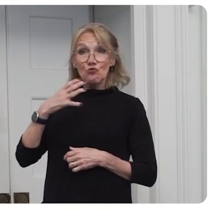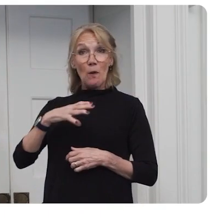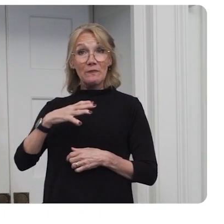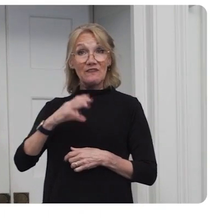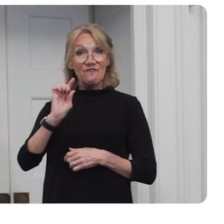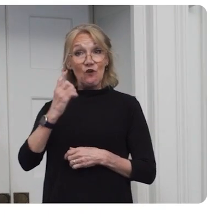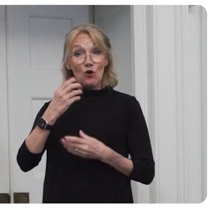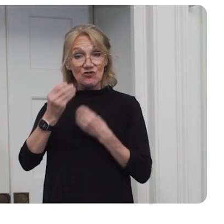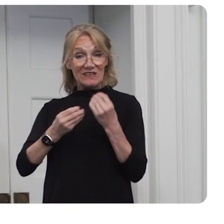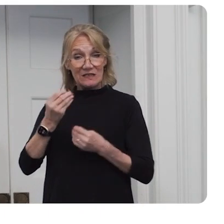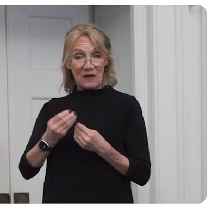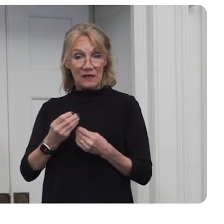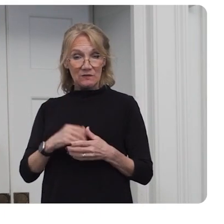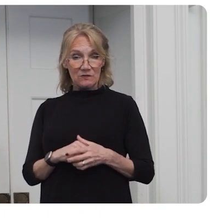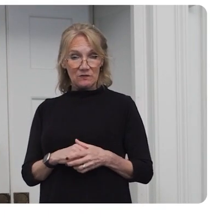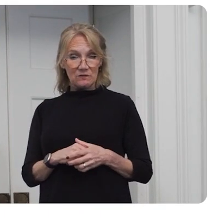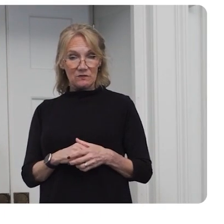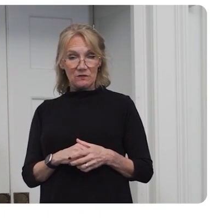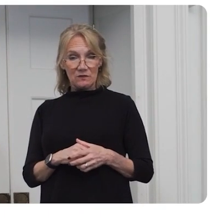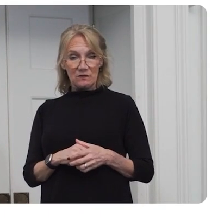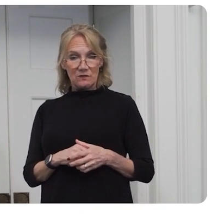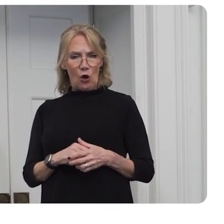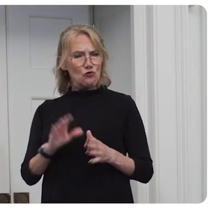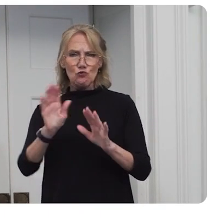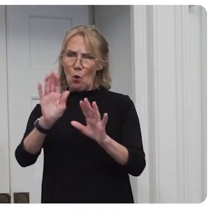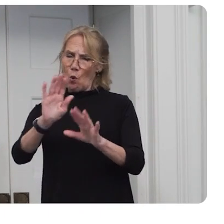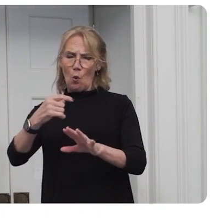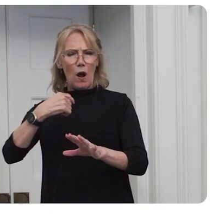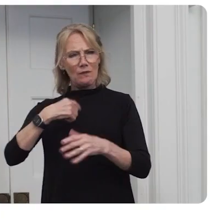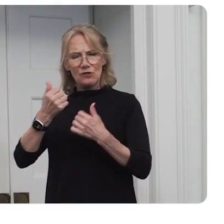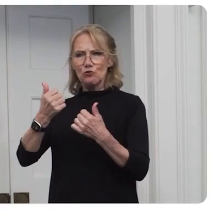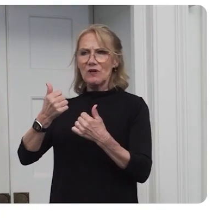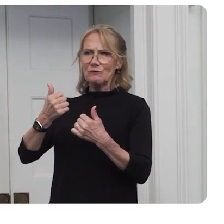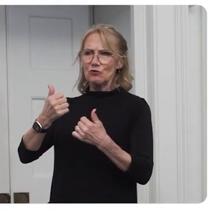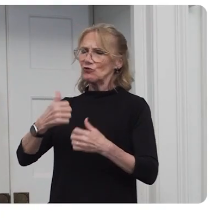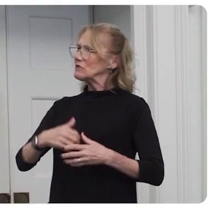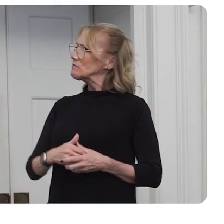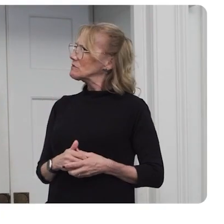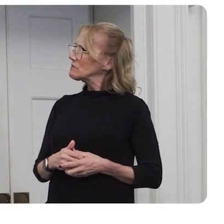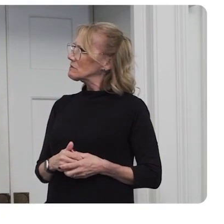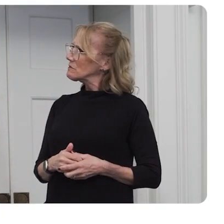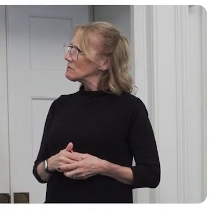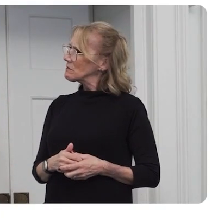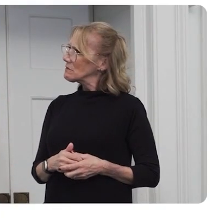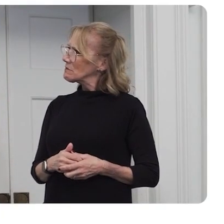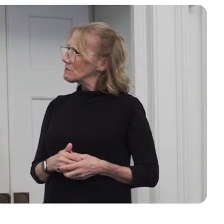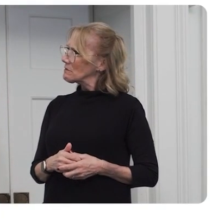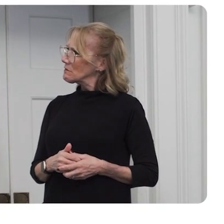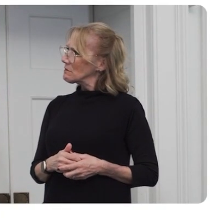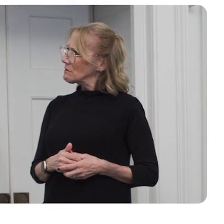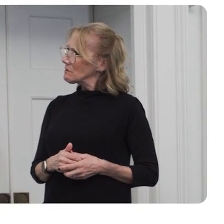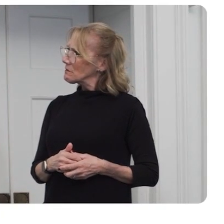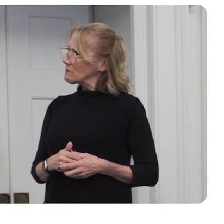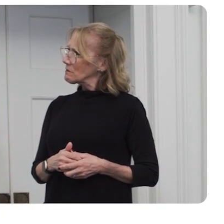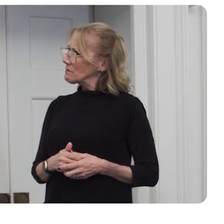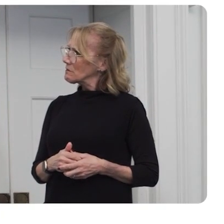Grace, do you want me to go No, first? I interviewed it. I talked to the whole section of people. And I picked you